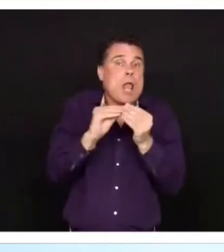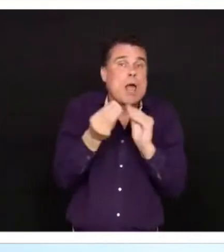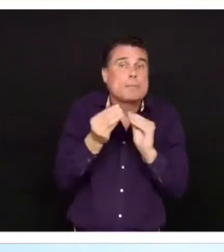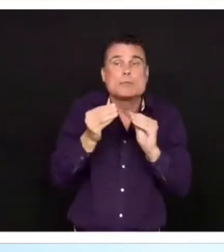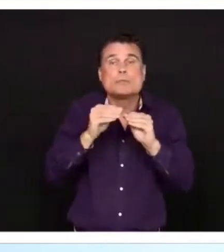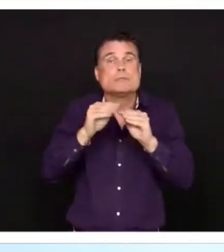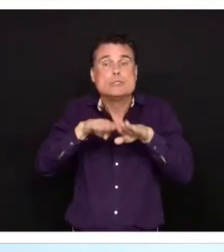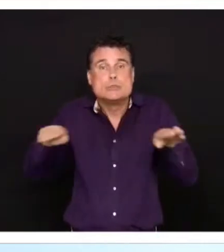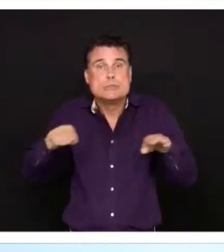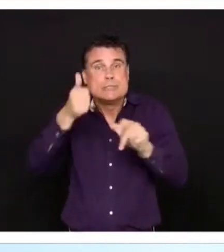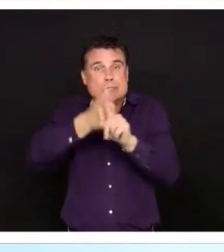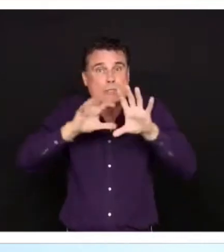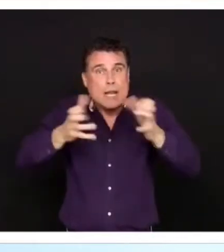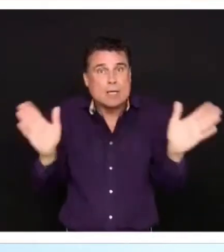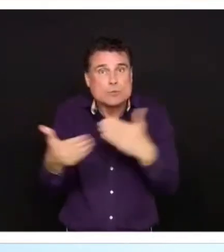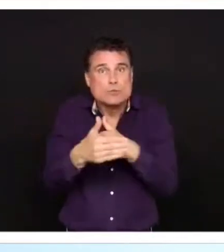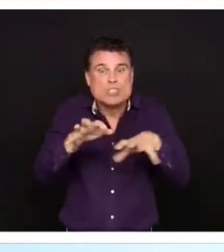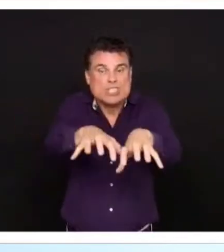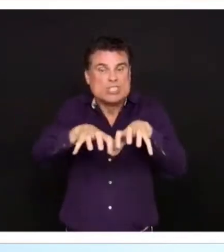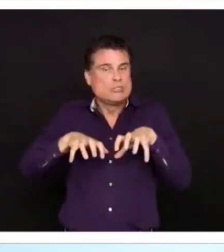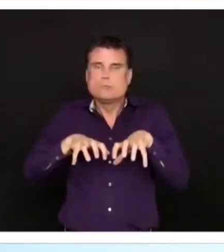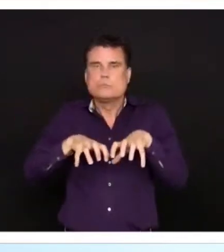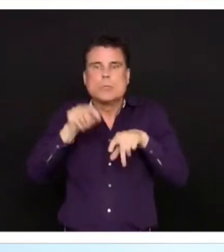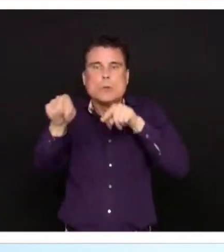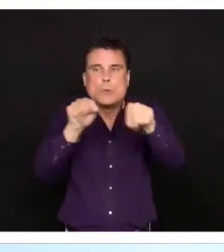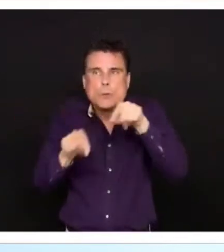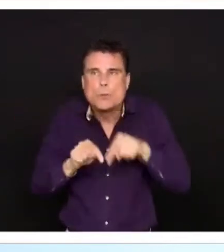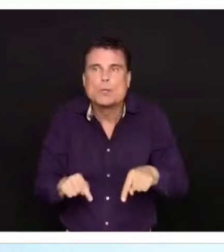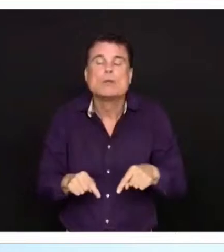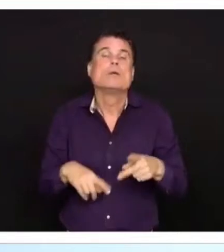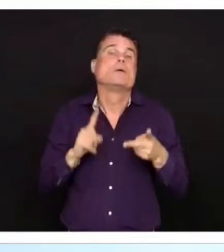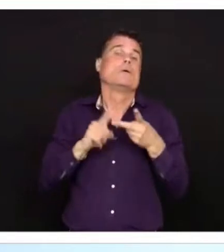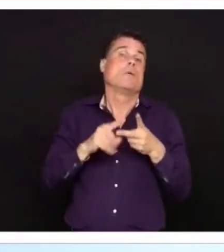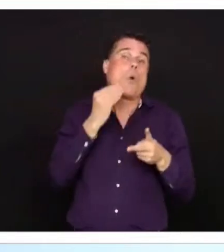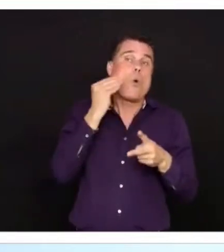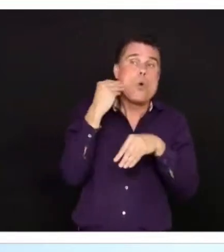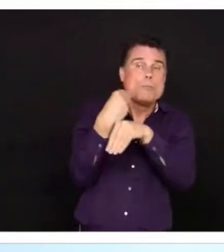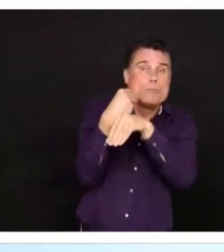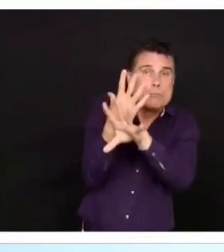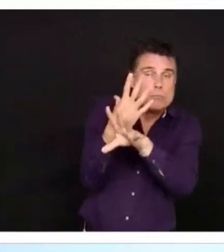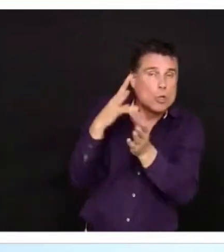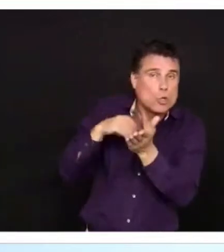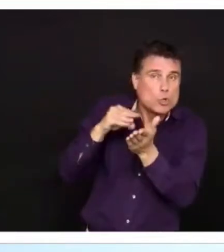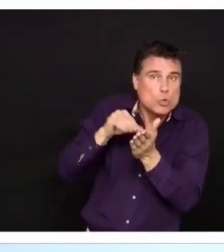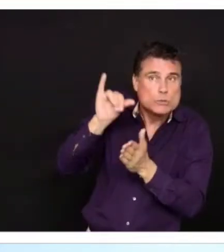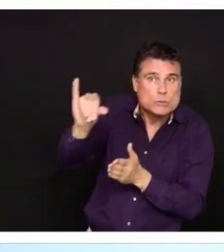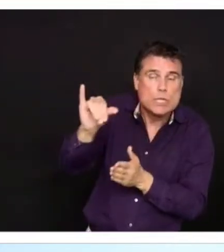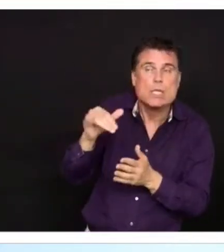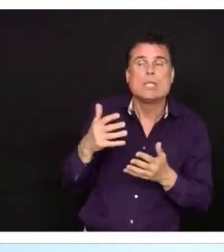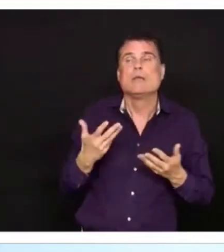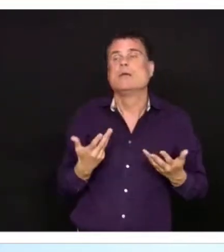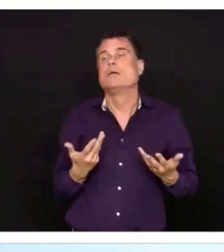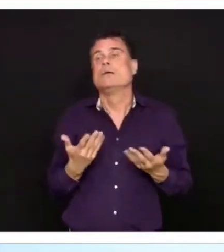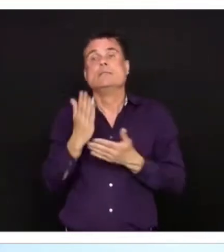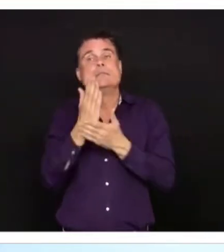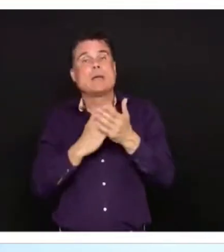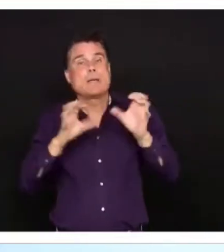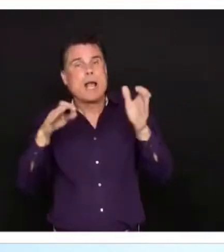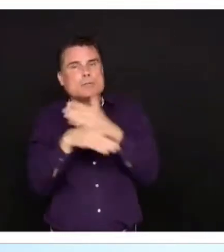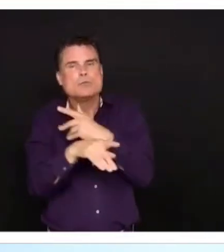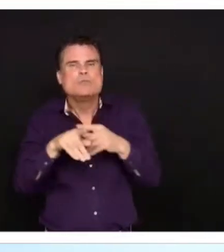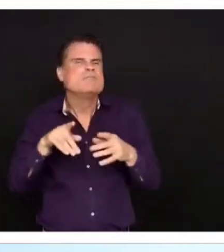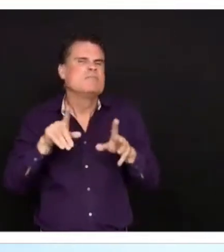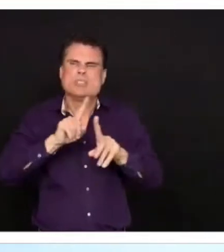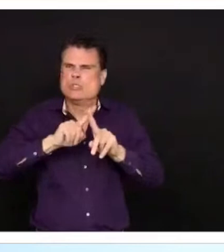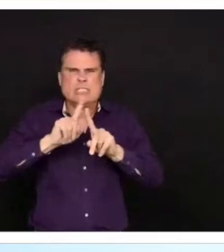that situation. Same for businesses. There will be some hybrid for a period of time where people are working from home